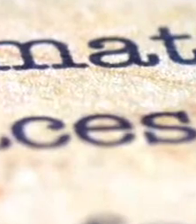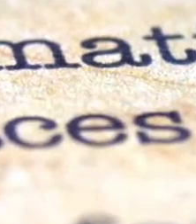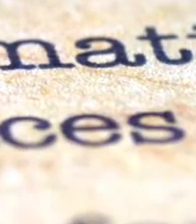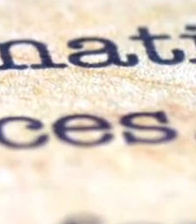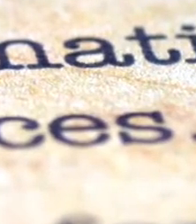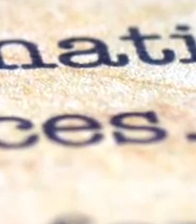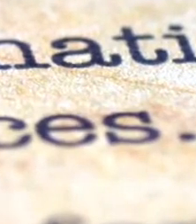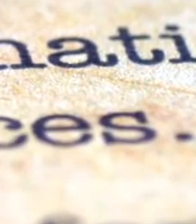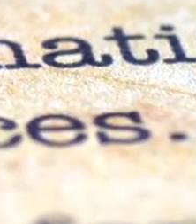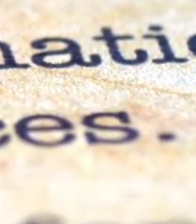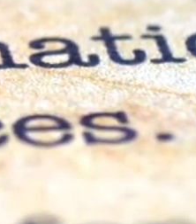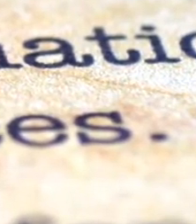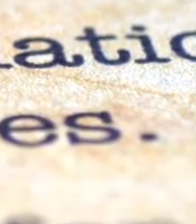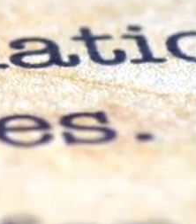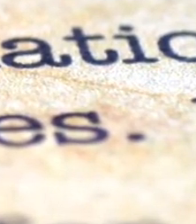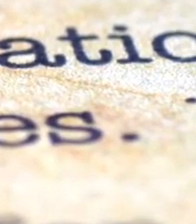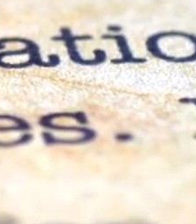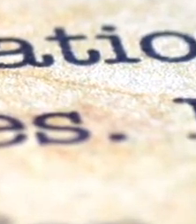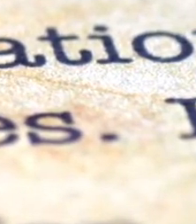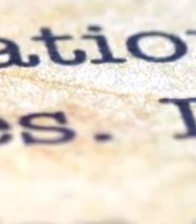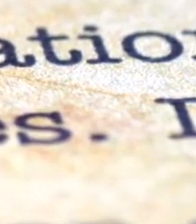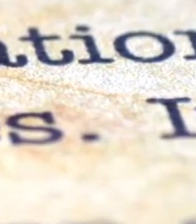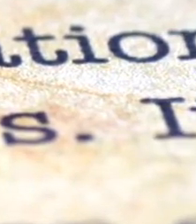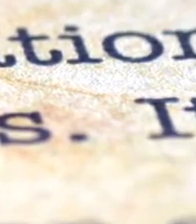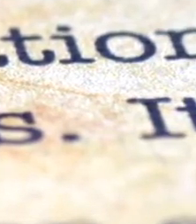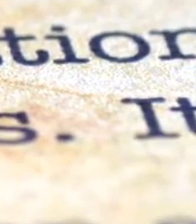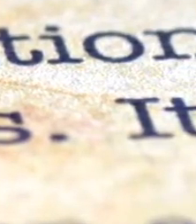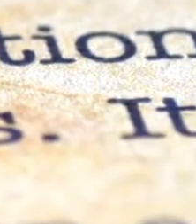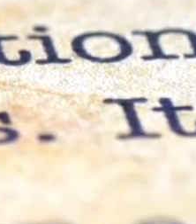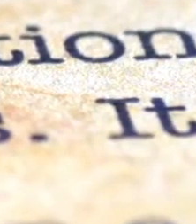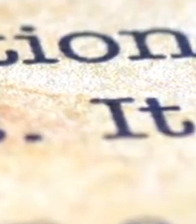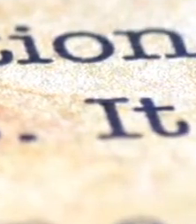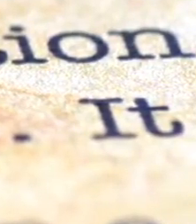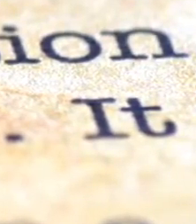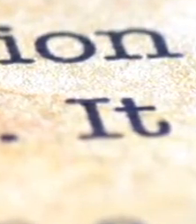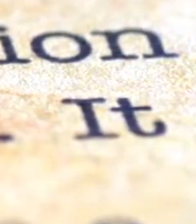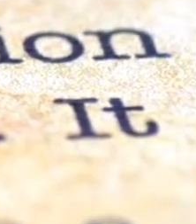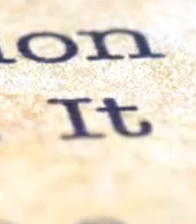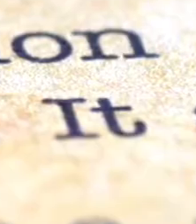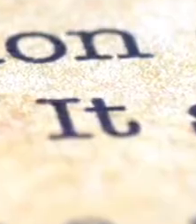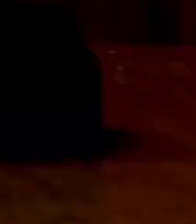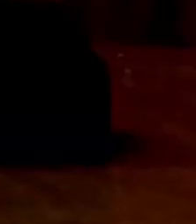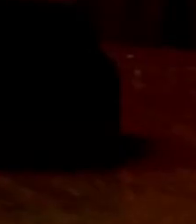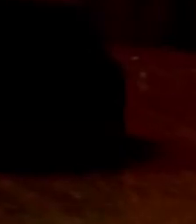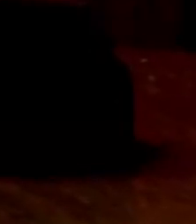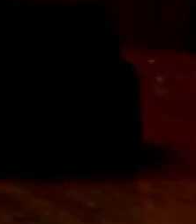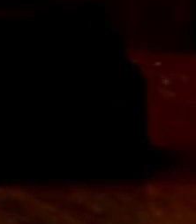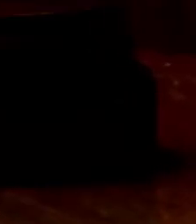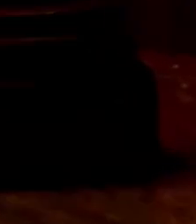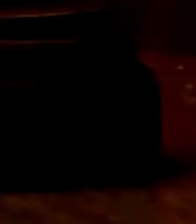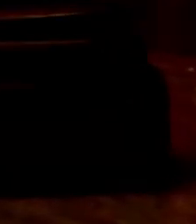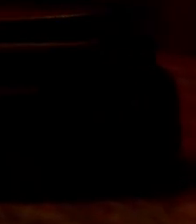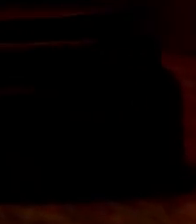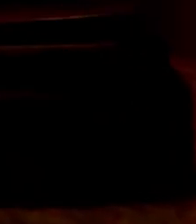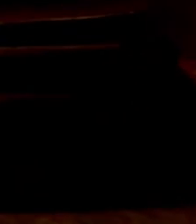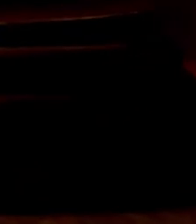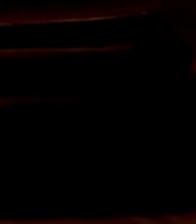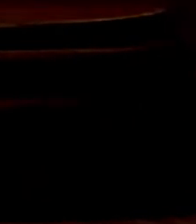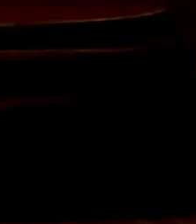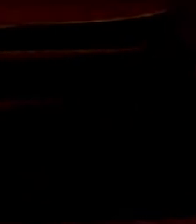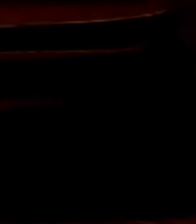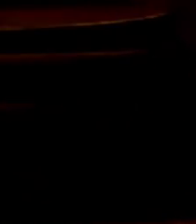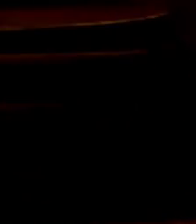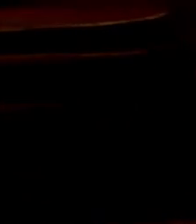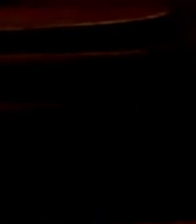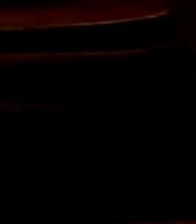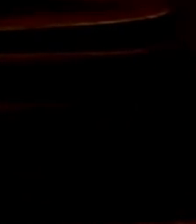New legislation starts out as a bill and must be relevant to the needs of the province. Once the bill is passed in Parliament, it